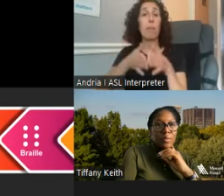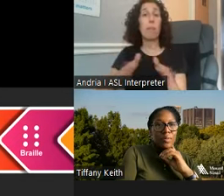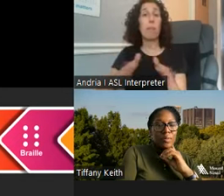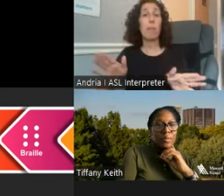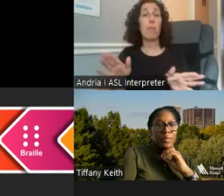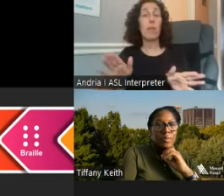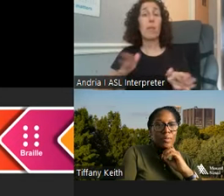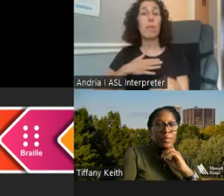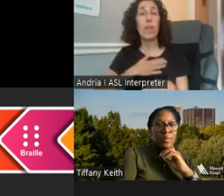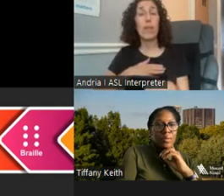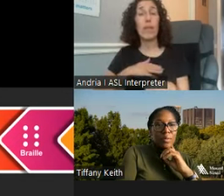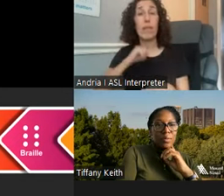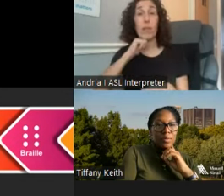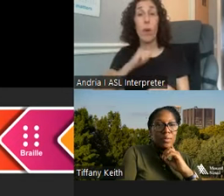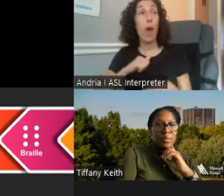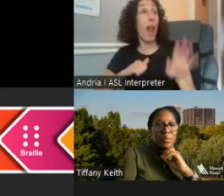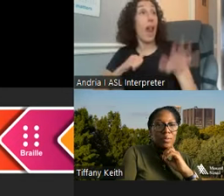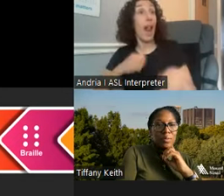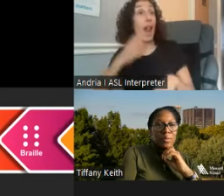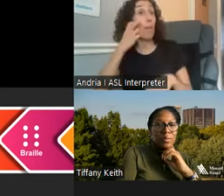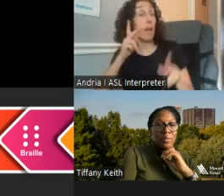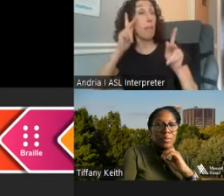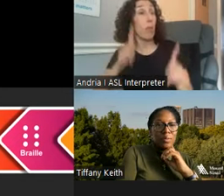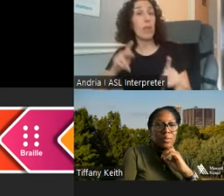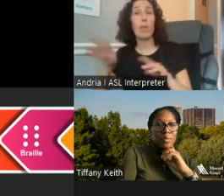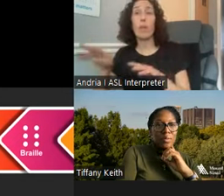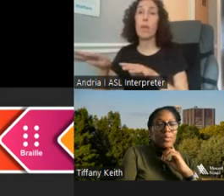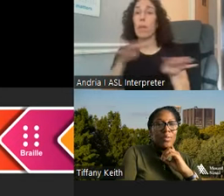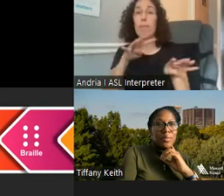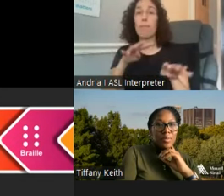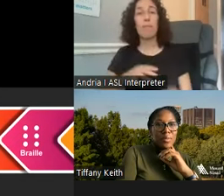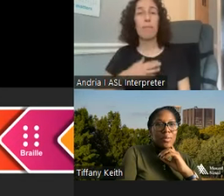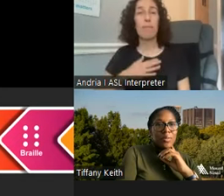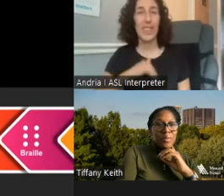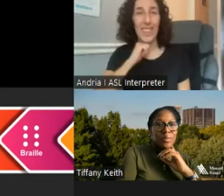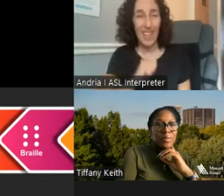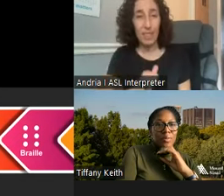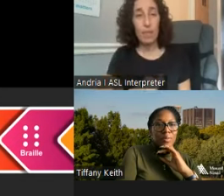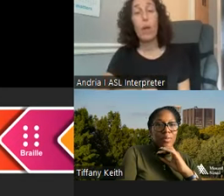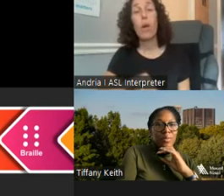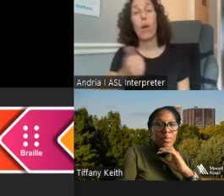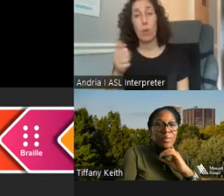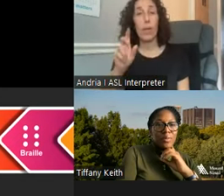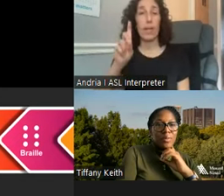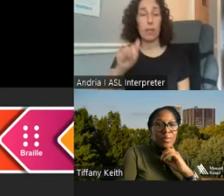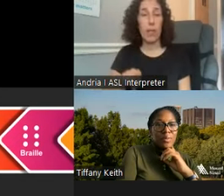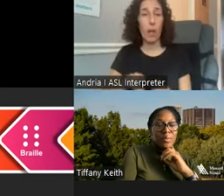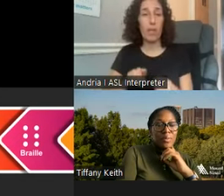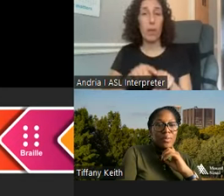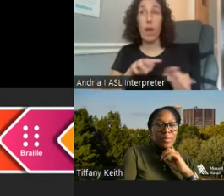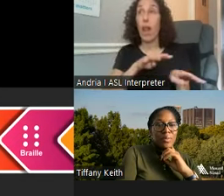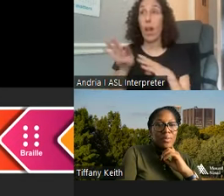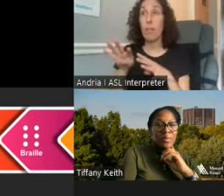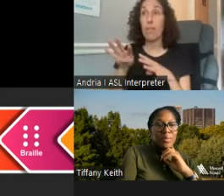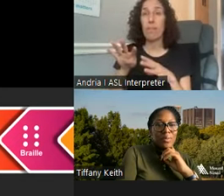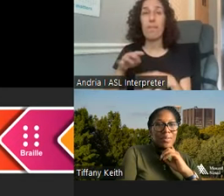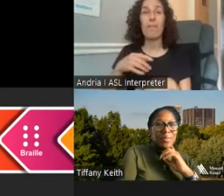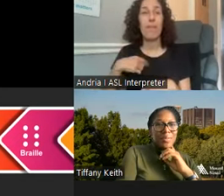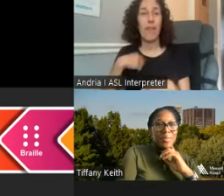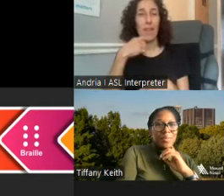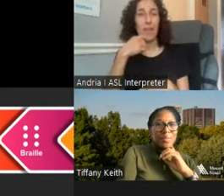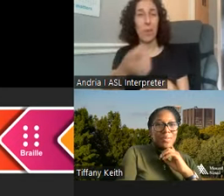call attention to them. This also goes with disability generally. I tell the story.